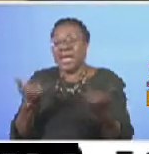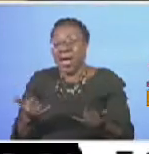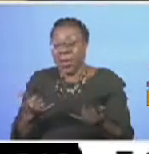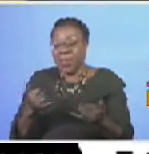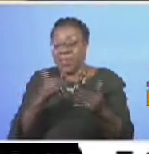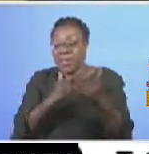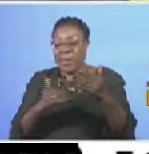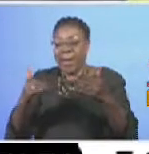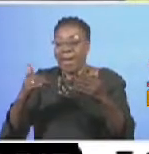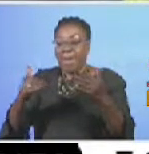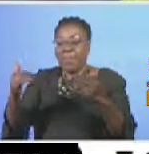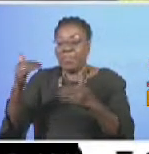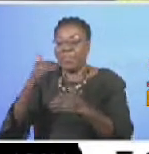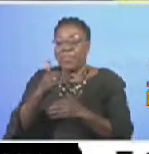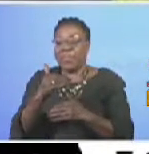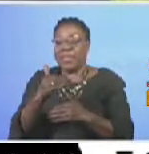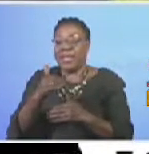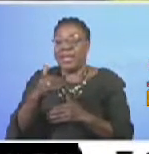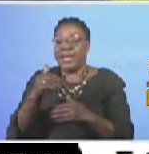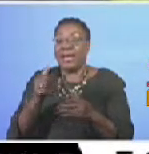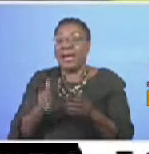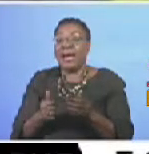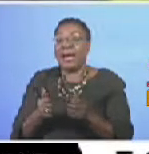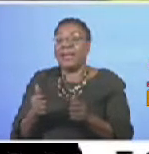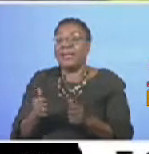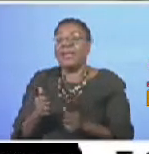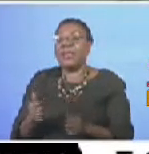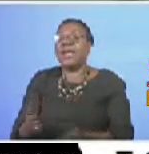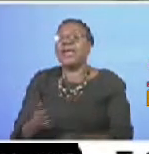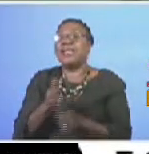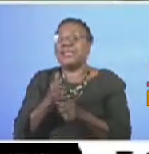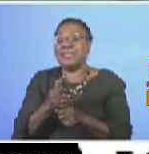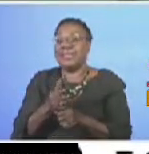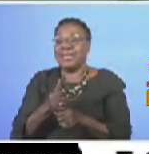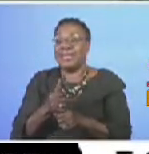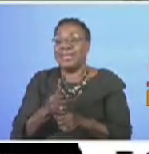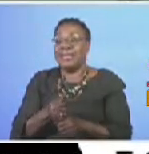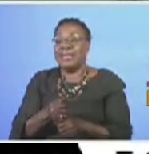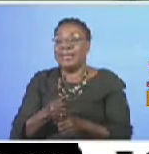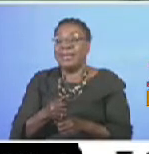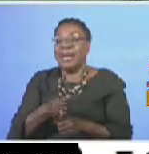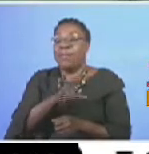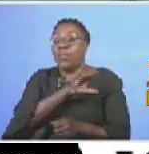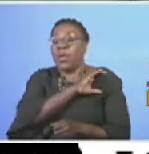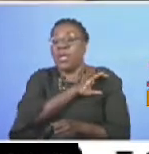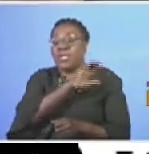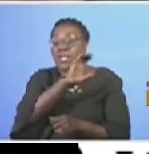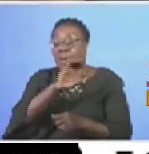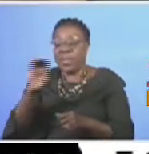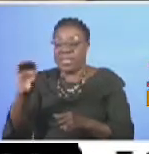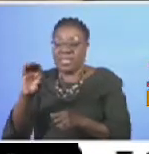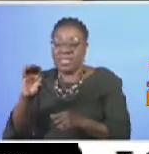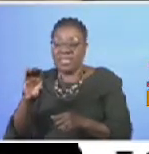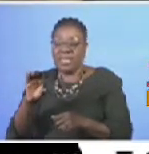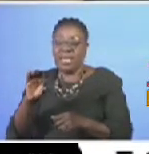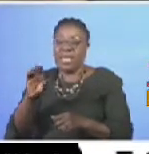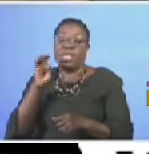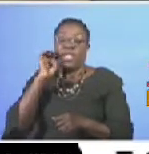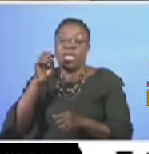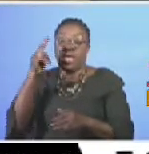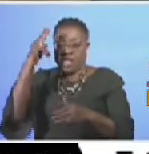March 30th of 2020. It was just amazing. But I'm humbled. I'm humbled at where God has brought